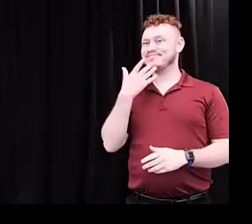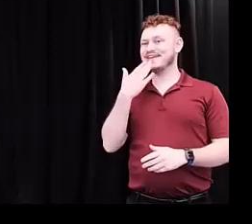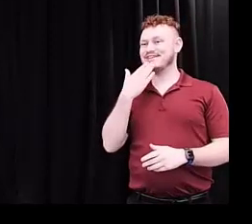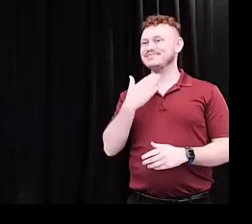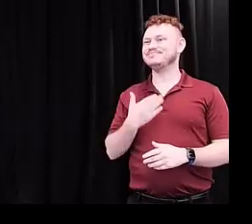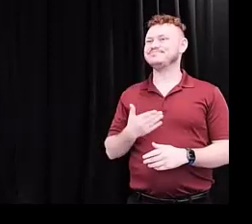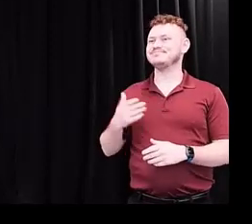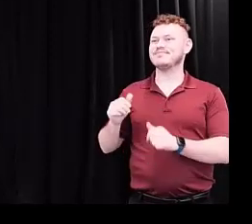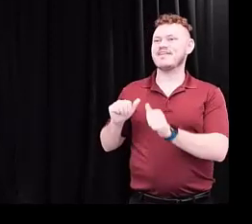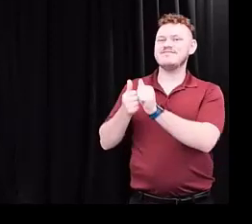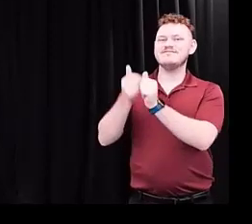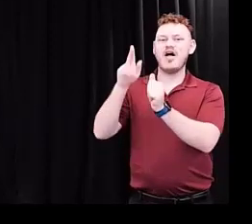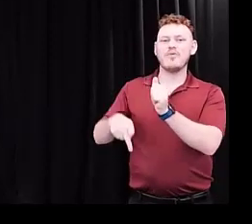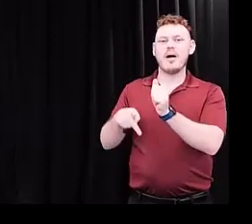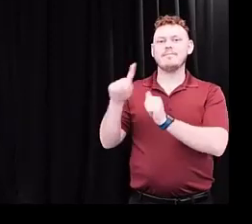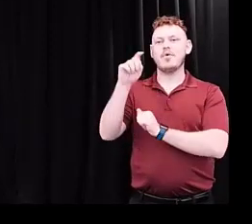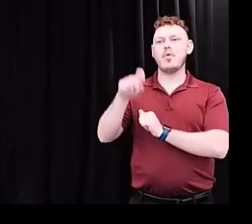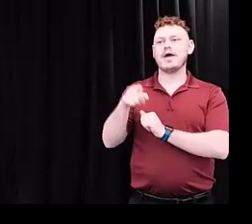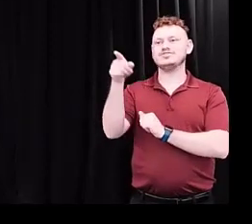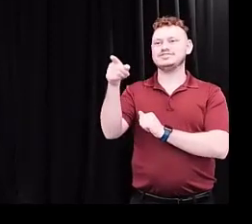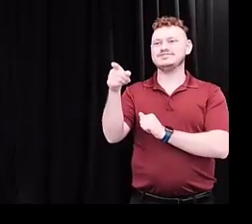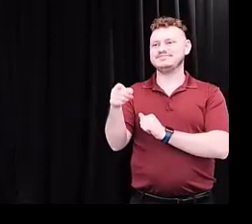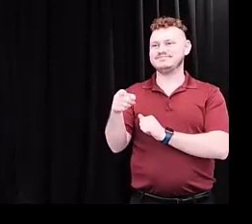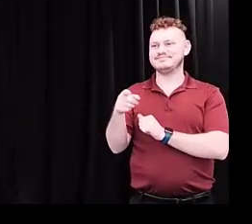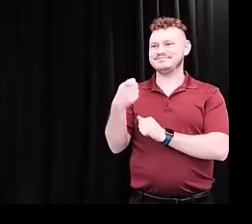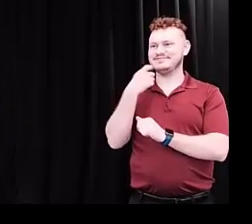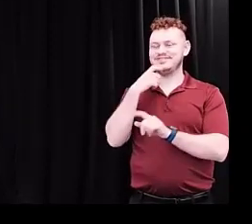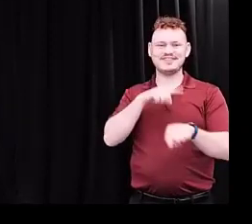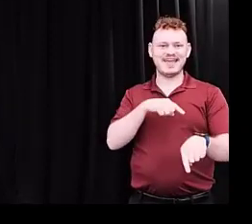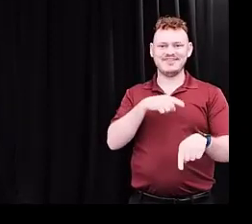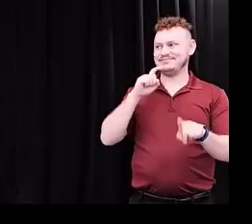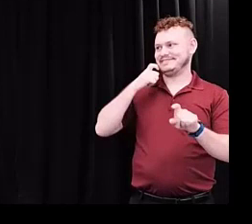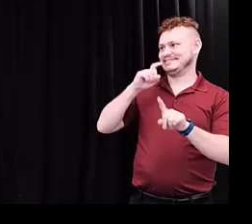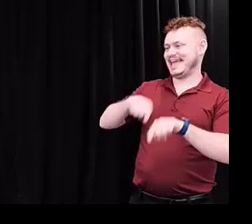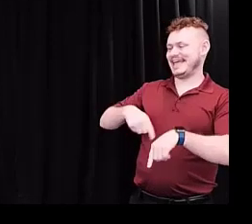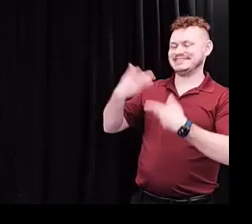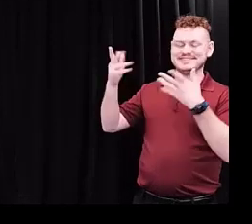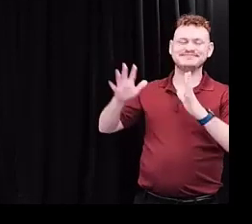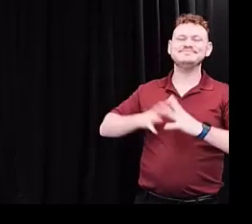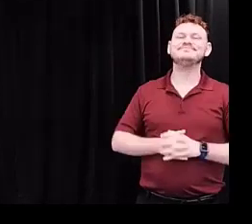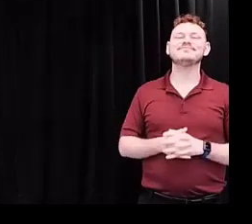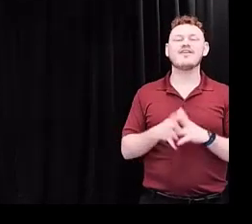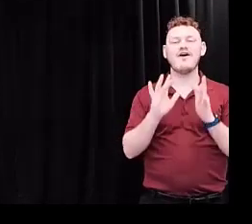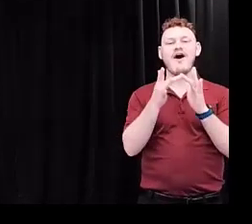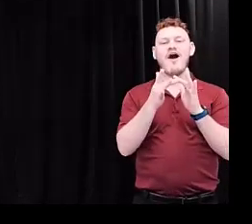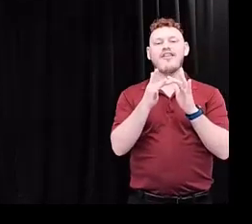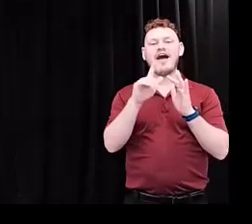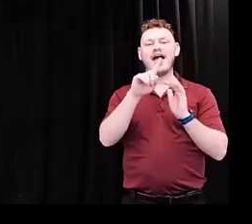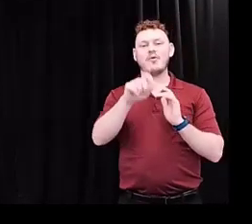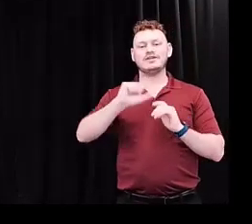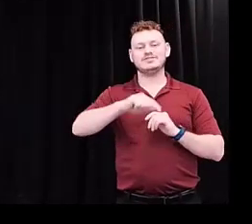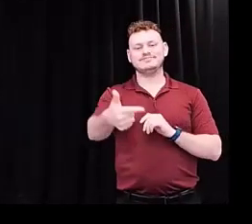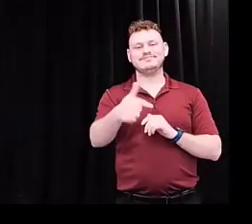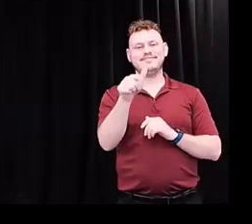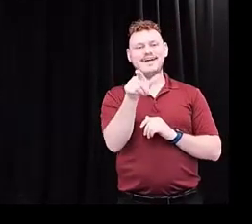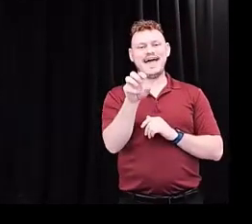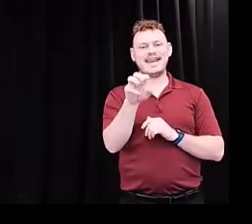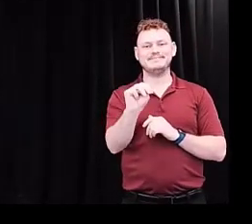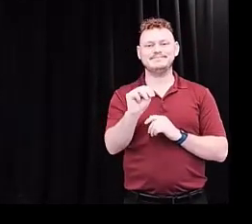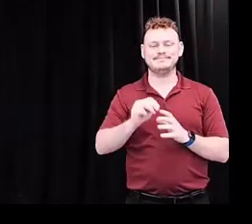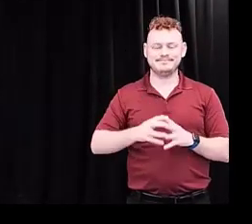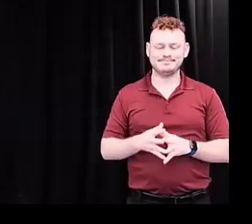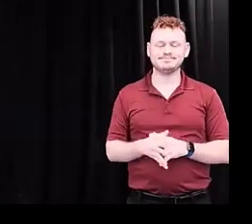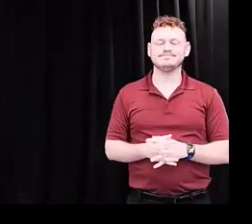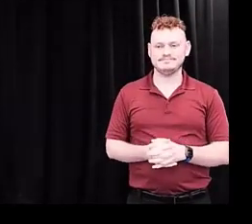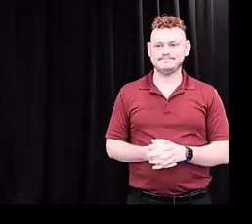We had a follow-up question coming up next to me, and she's like, well, you just answered it, so never mind. We do have a question online, so I'll pass it to Adam. All